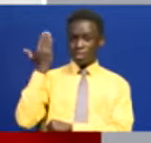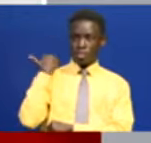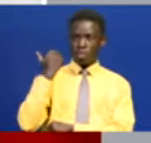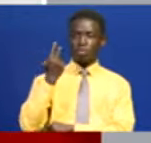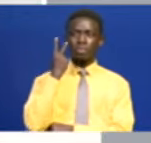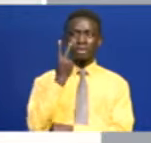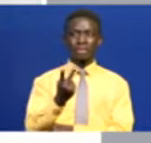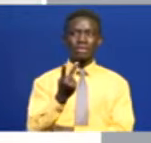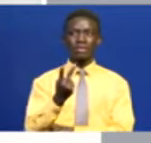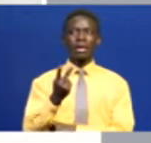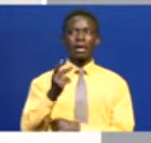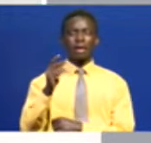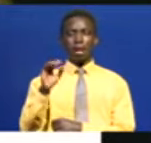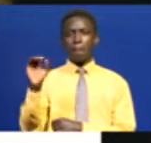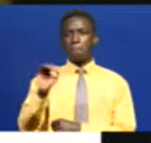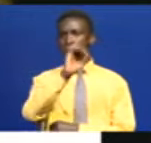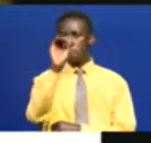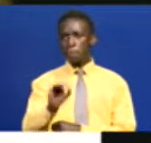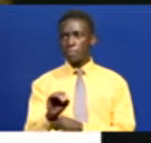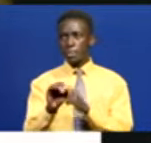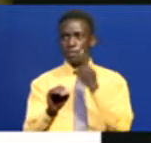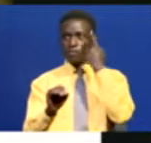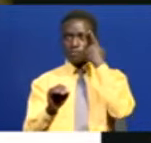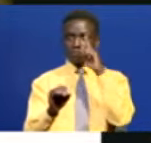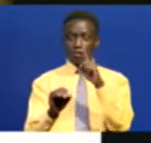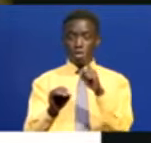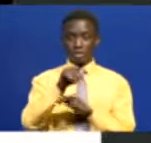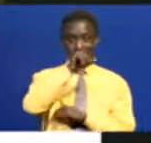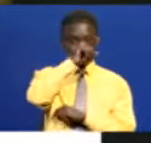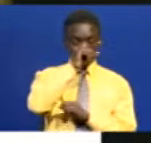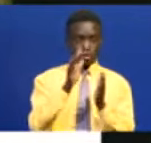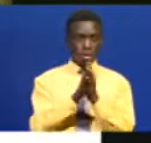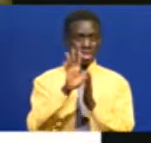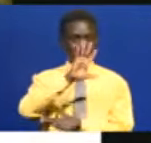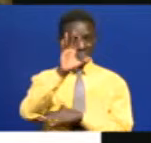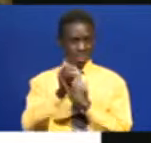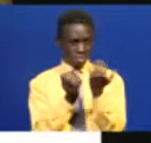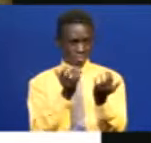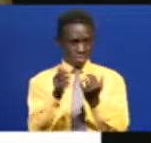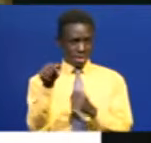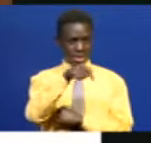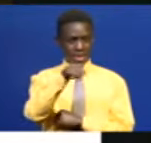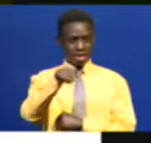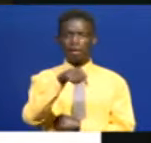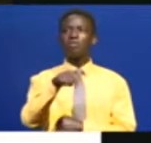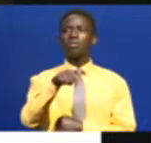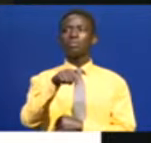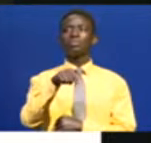the rate is the rate of the trade volume between Turkish and Africa.